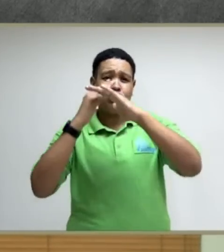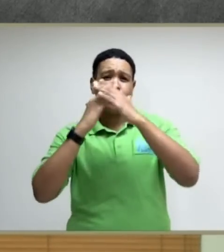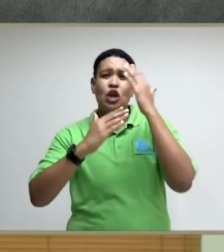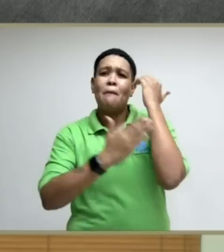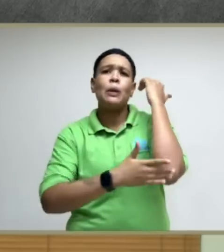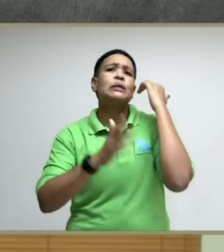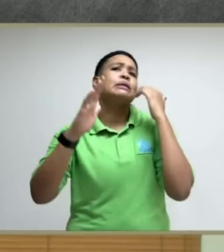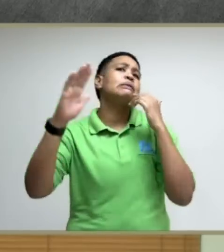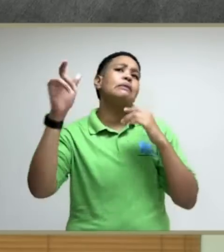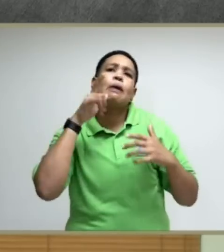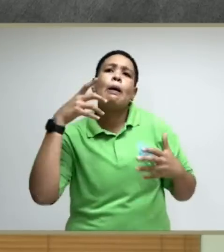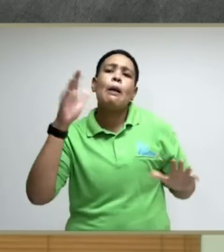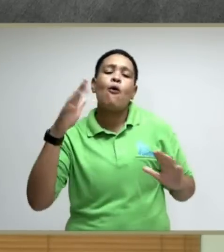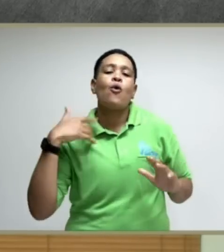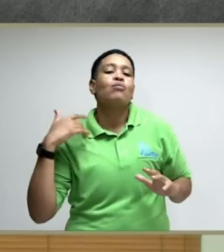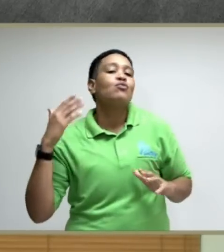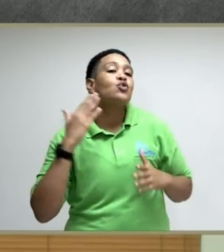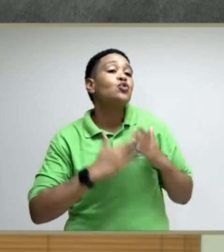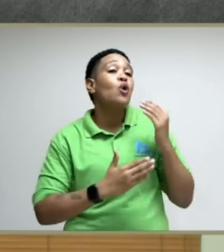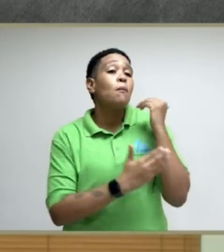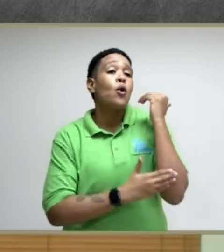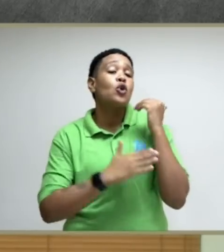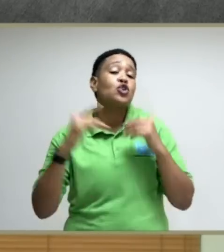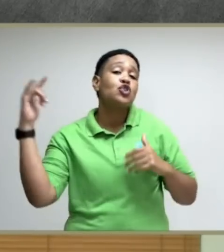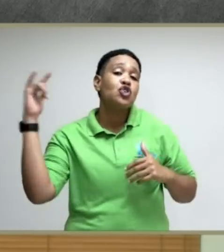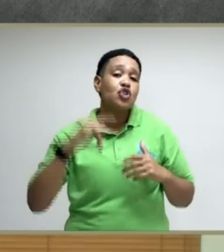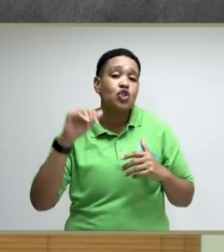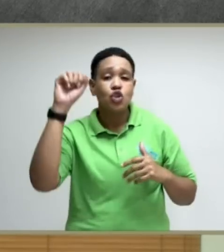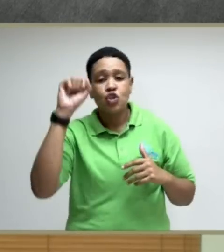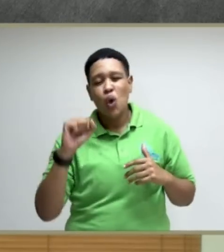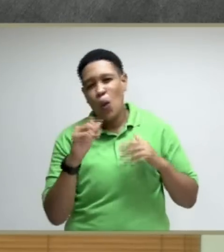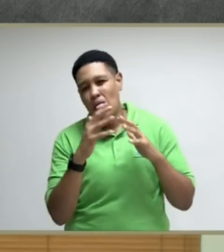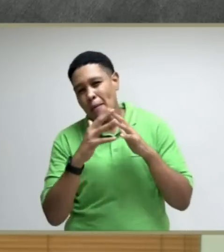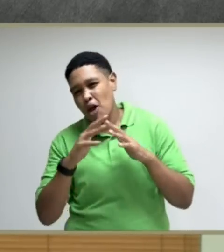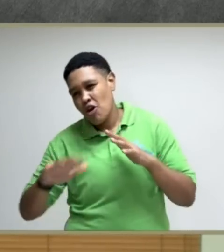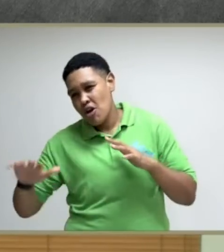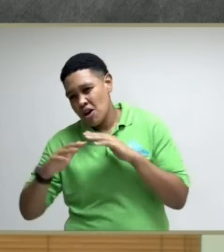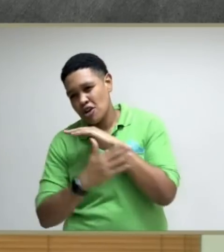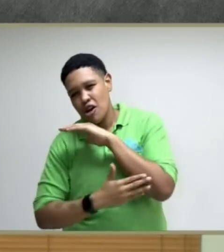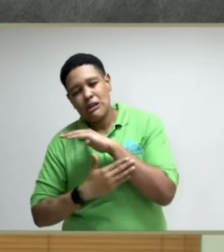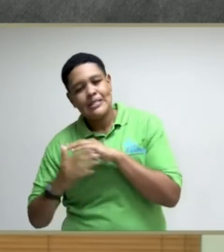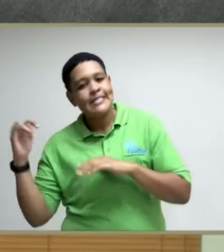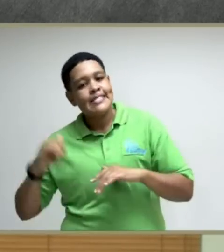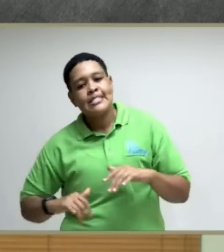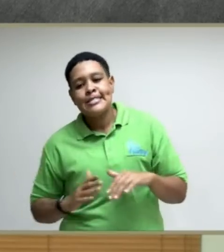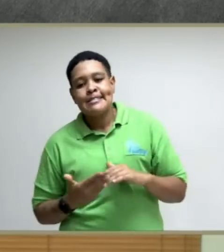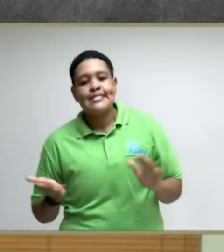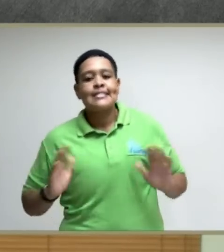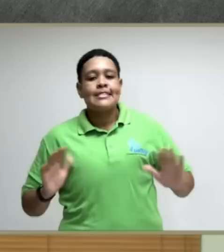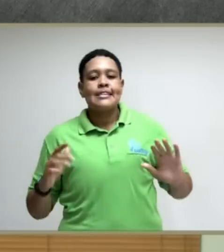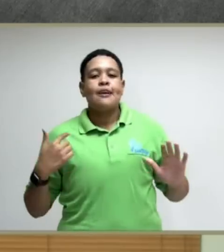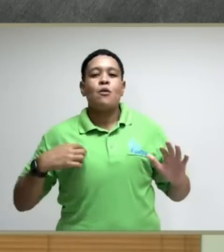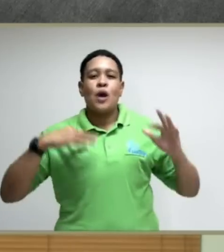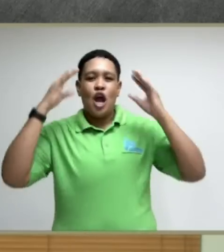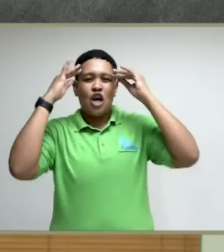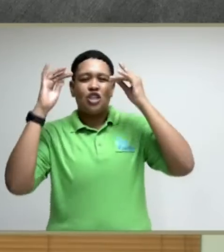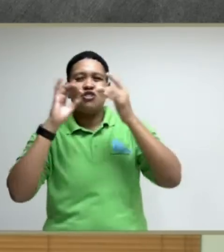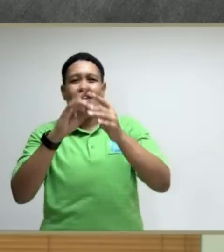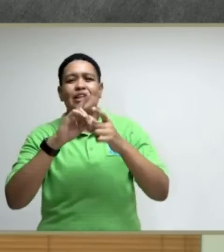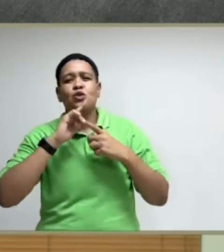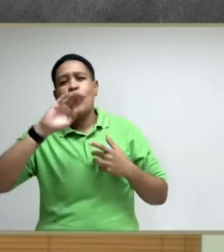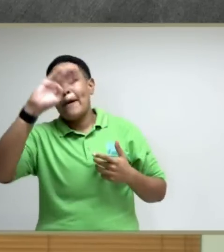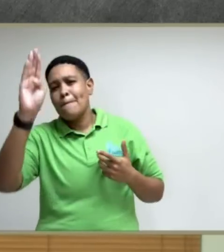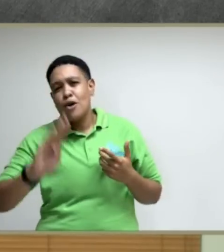countries. As you know, we have travel restrictions on some of the South American countries, and we would have been concerned about the